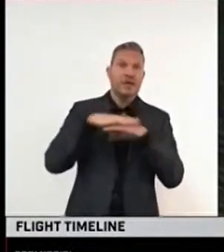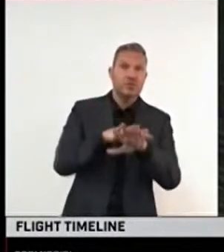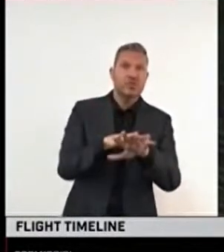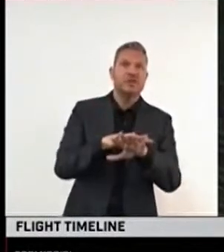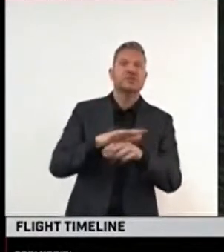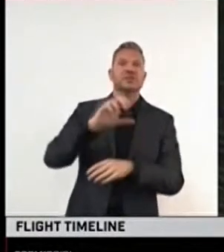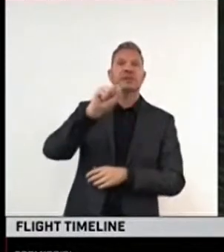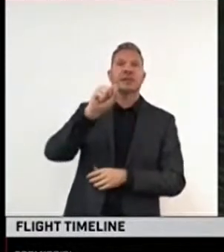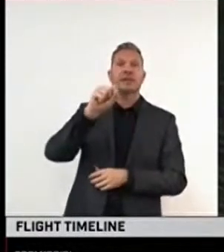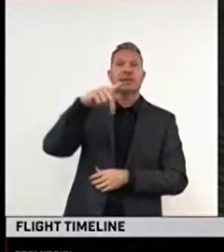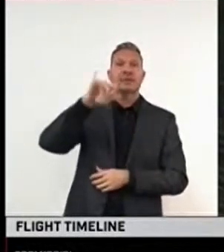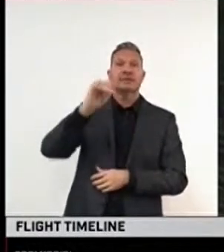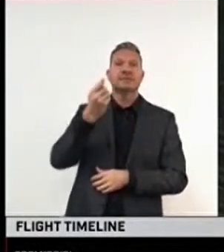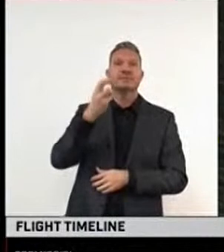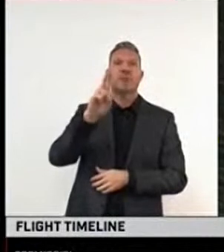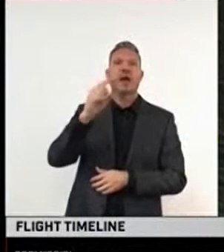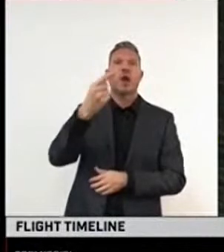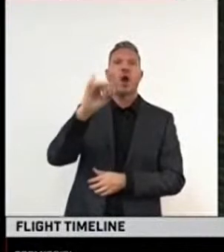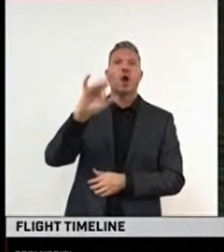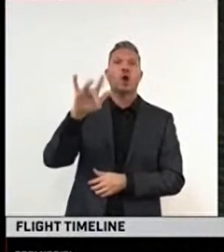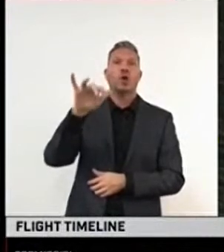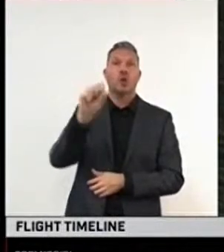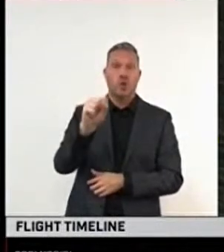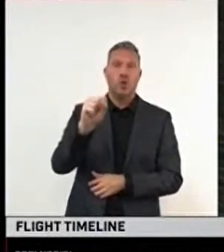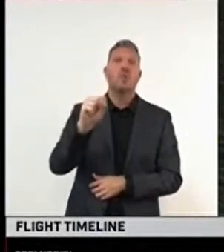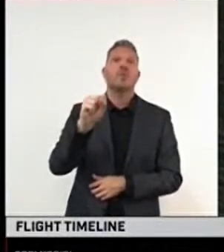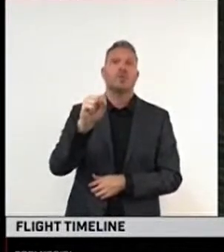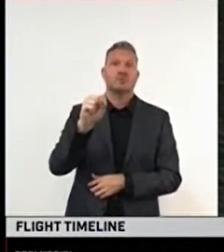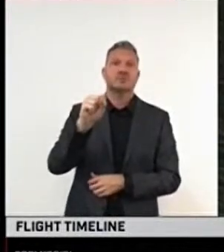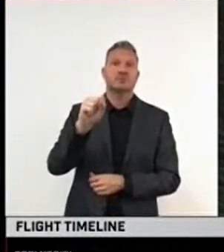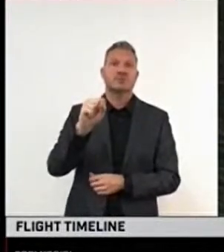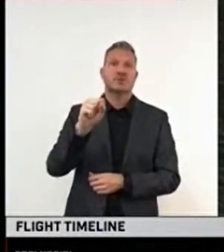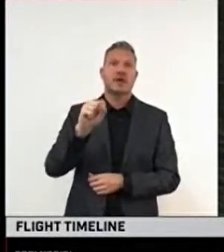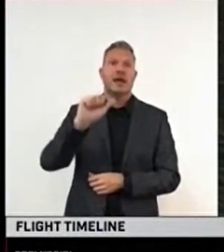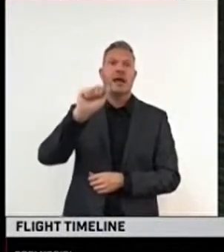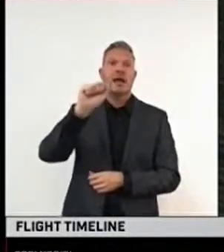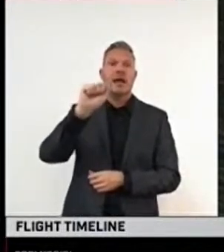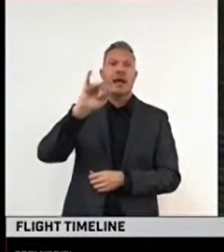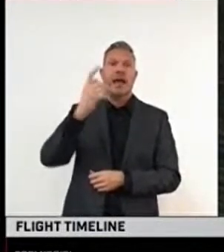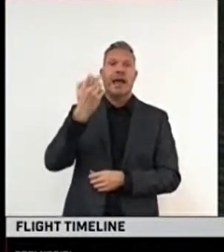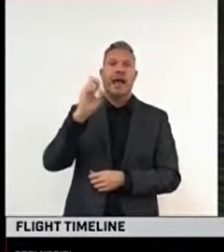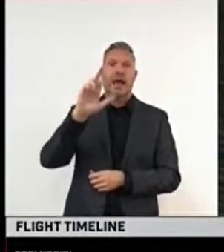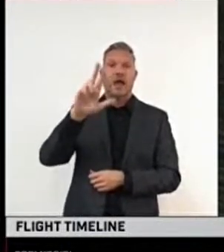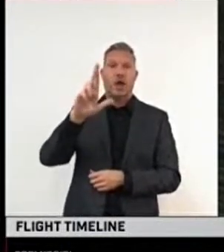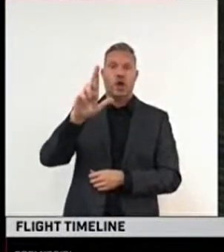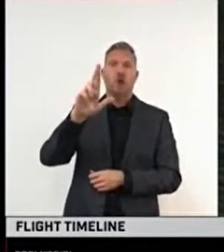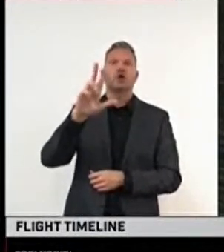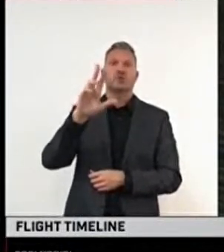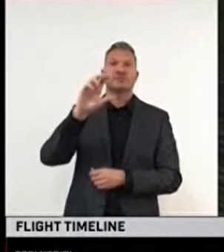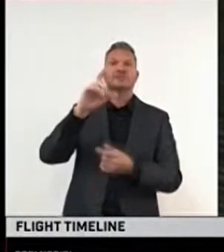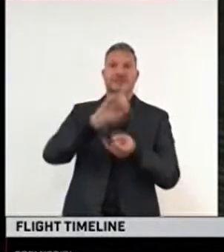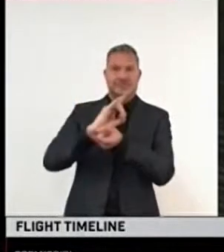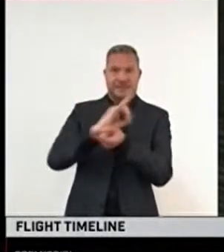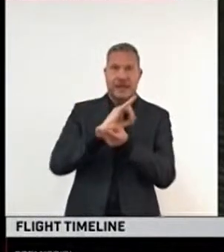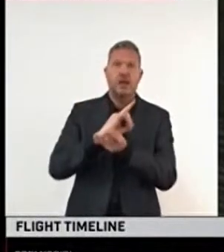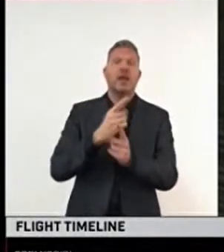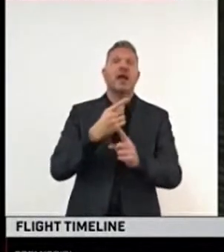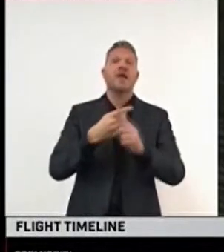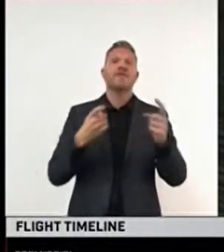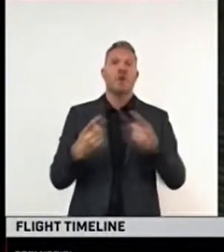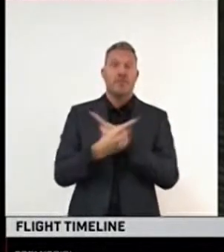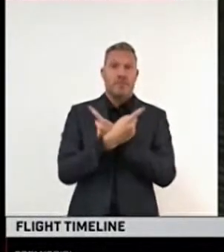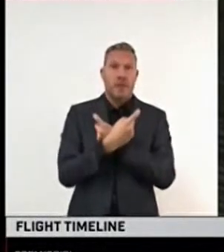Global's Adler-1 satellite. This 3U CubeSat mission is the first privately organized satellite of Austria, tackling